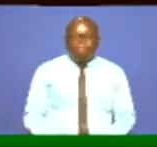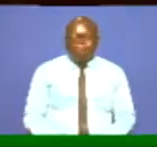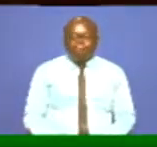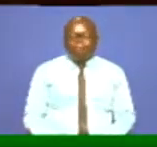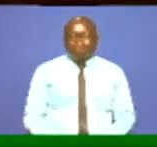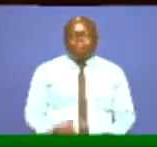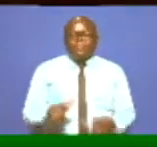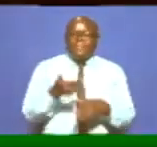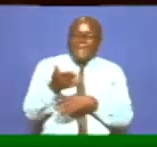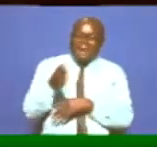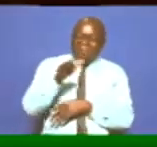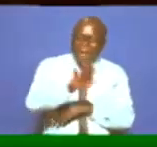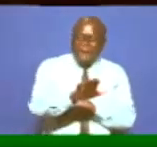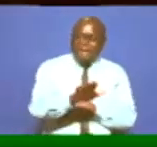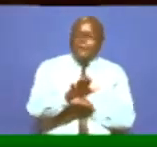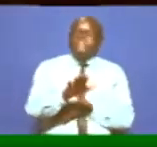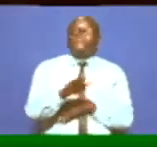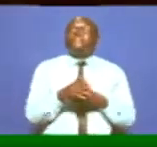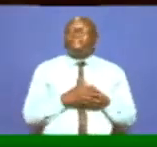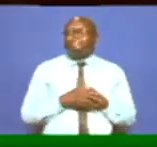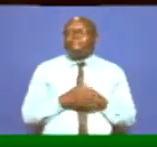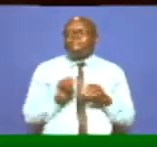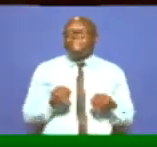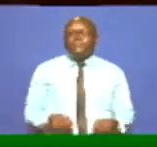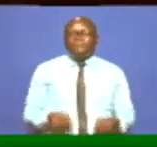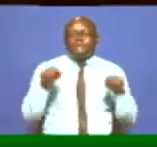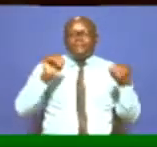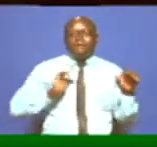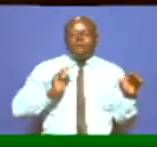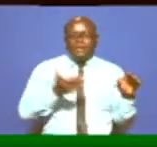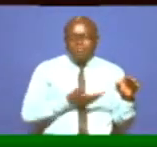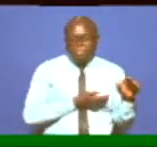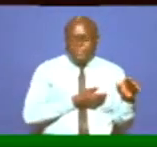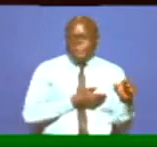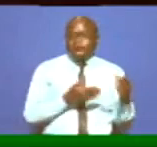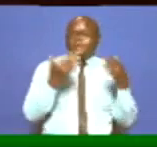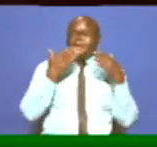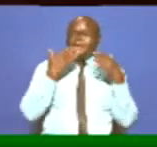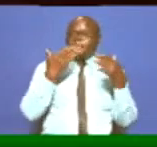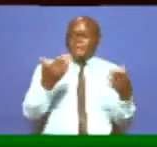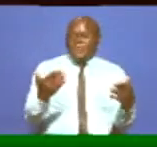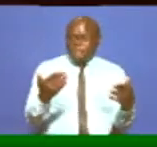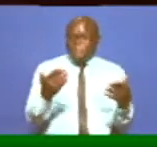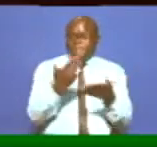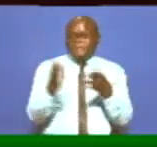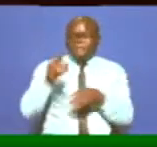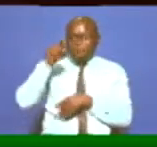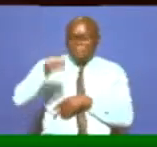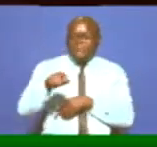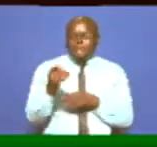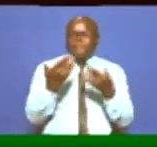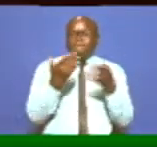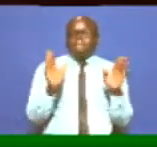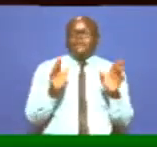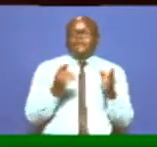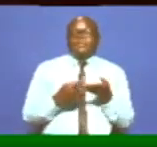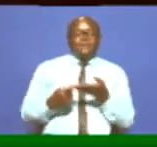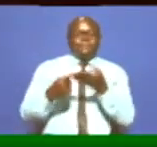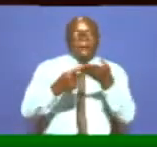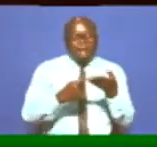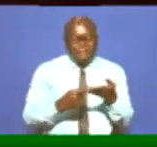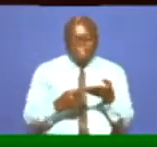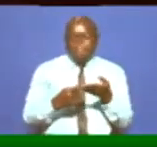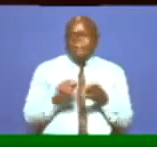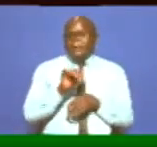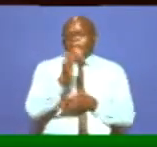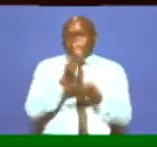back to the Chair. Thank you, Honorable because Speaker. It's something that we must wind down. Honorable Speaker, those of